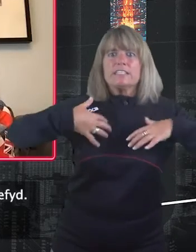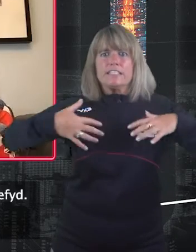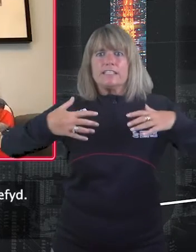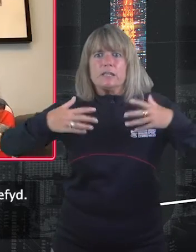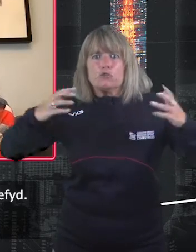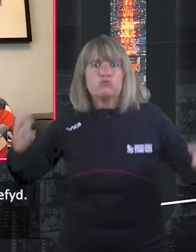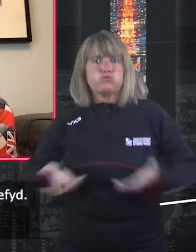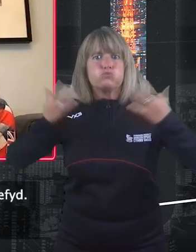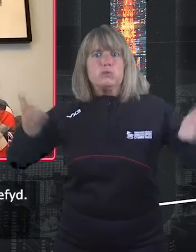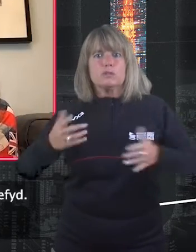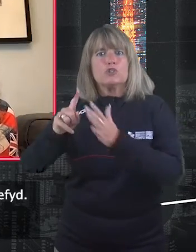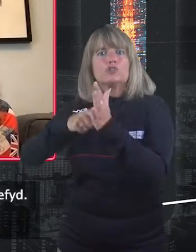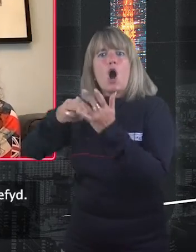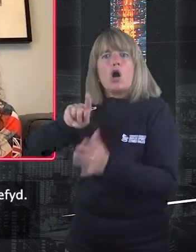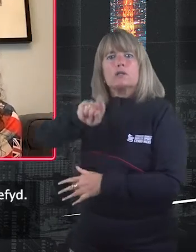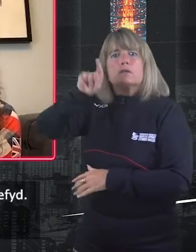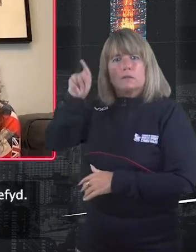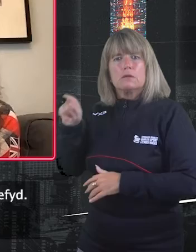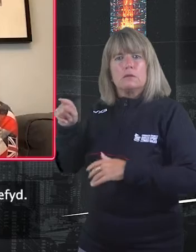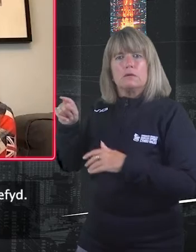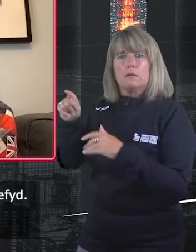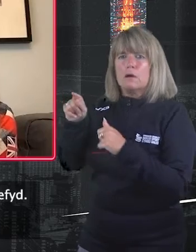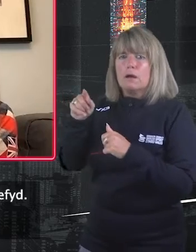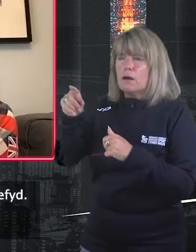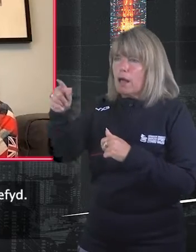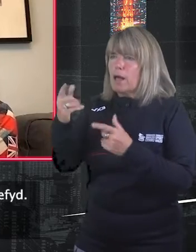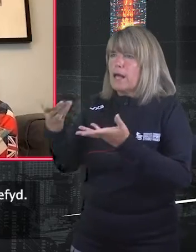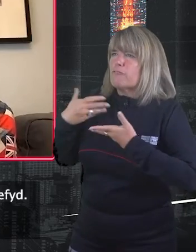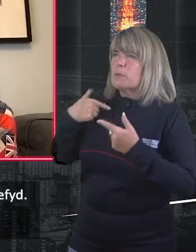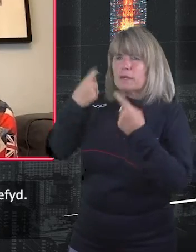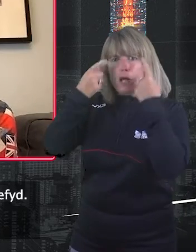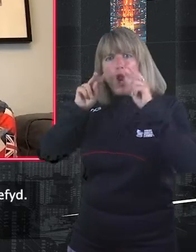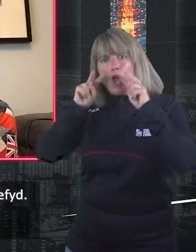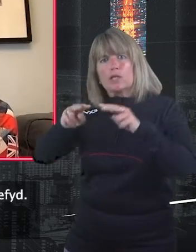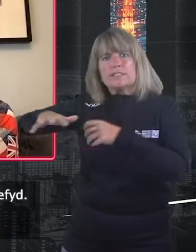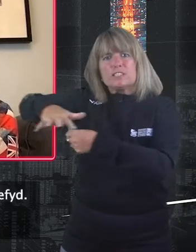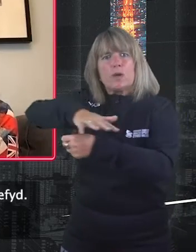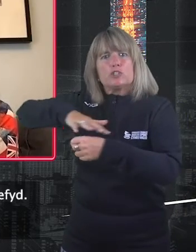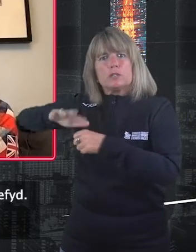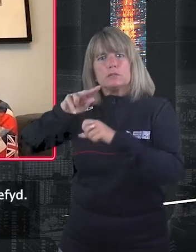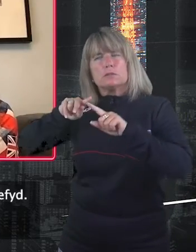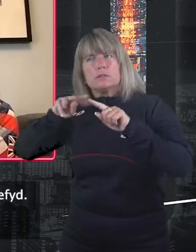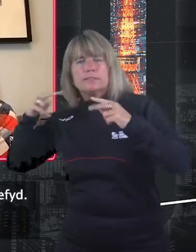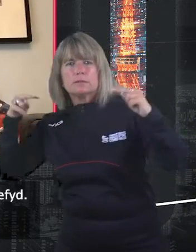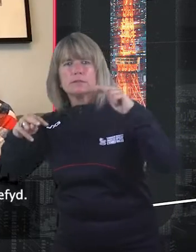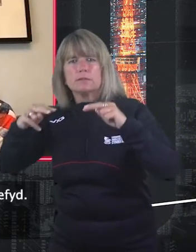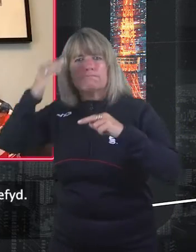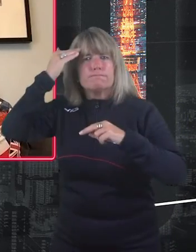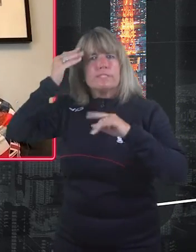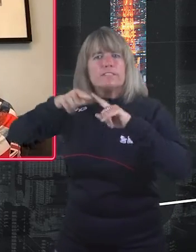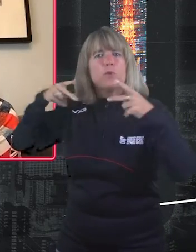You know, Baldip is always, you know, innovating and coming up with new solutions, and his enthusiasm is just